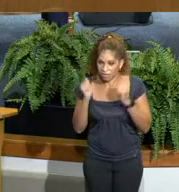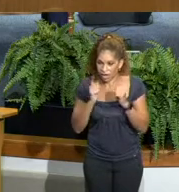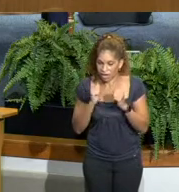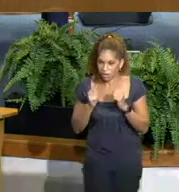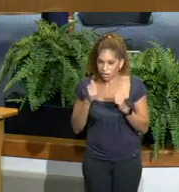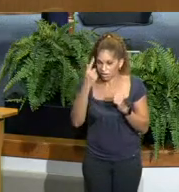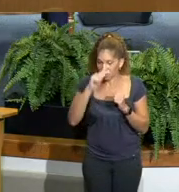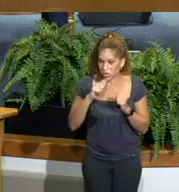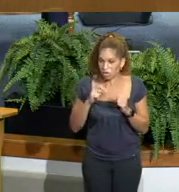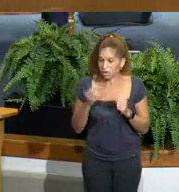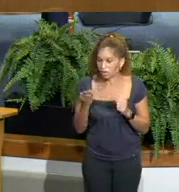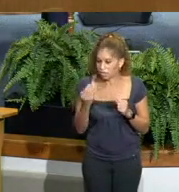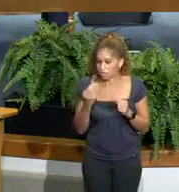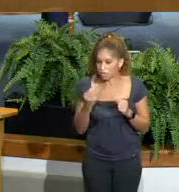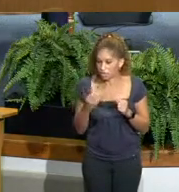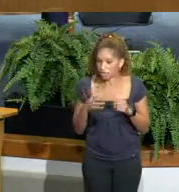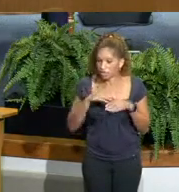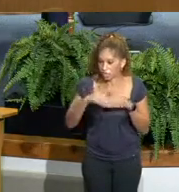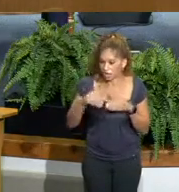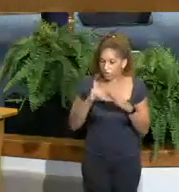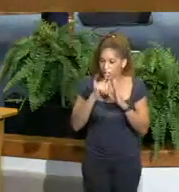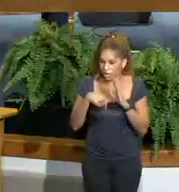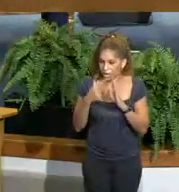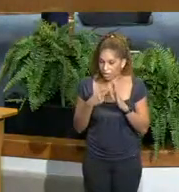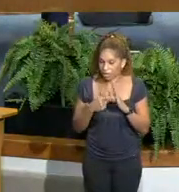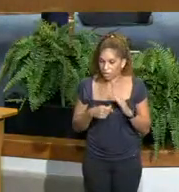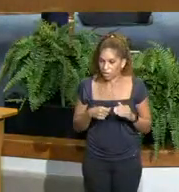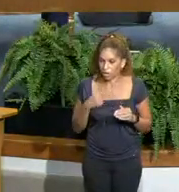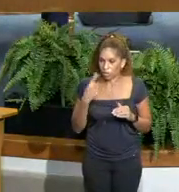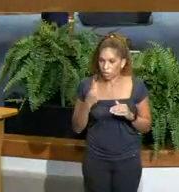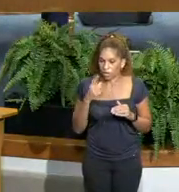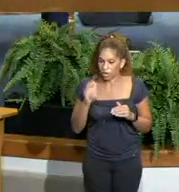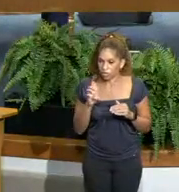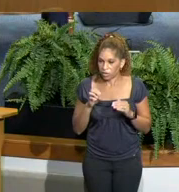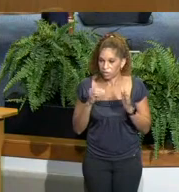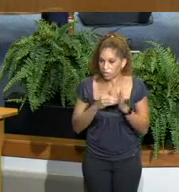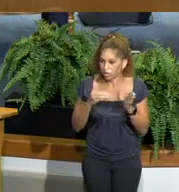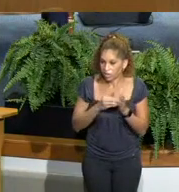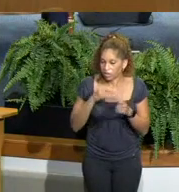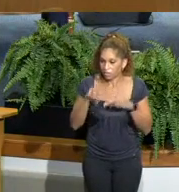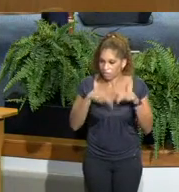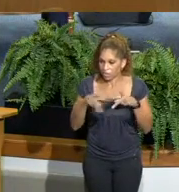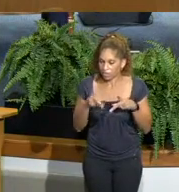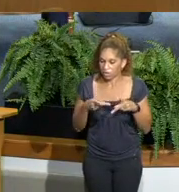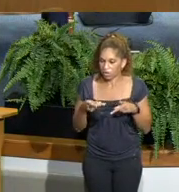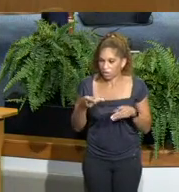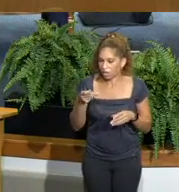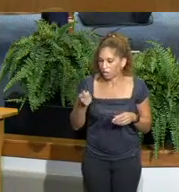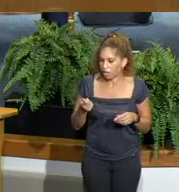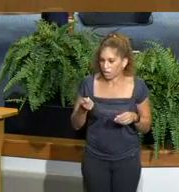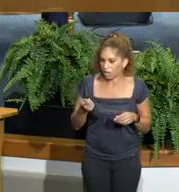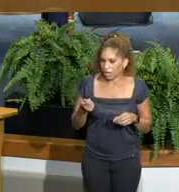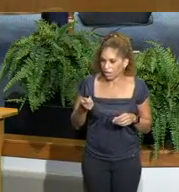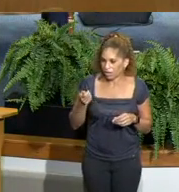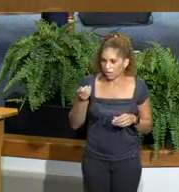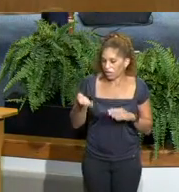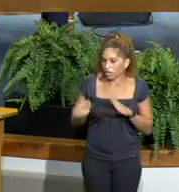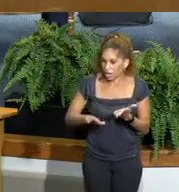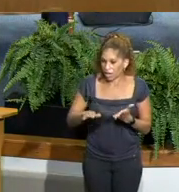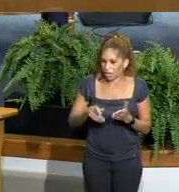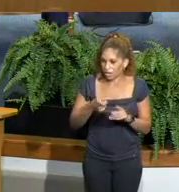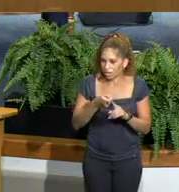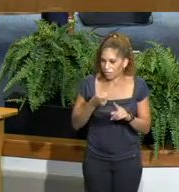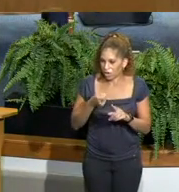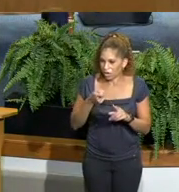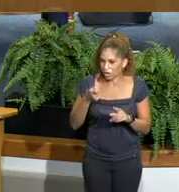in this country, 1 million people have died and increasing from COVID. 330,000 died